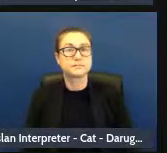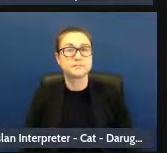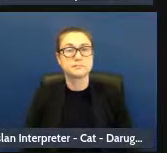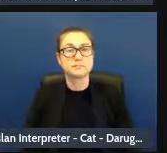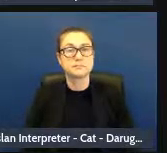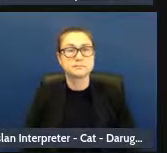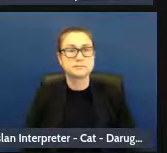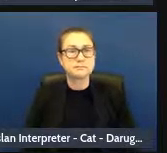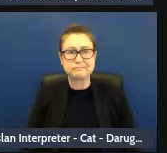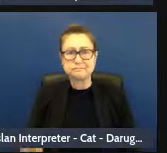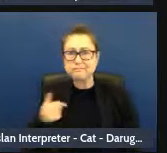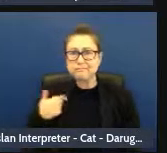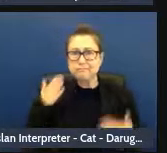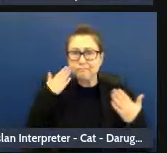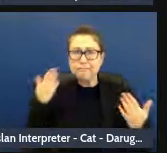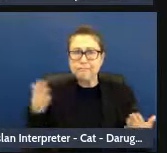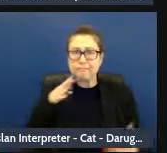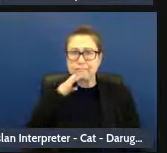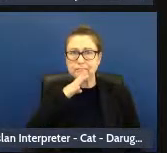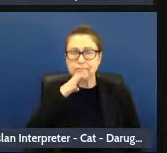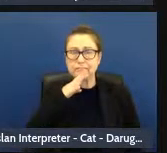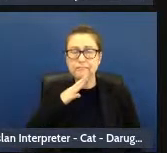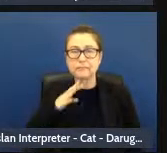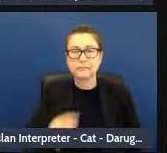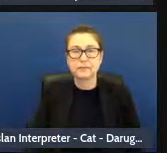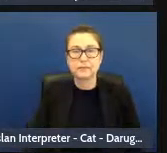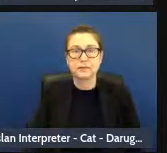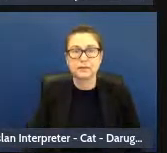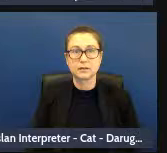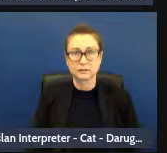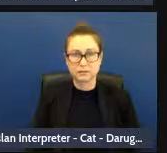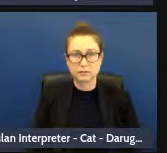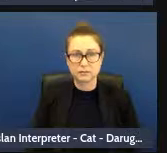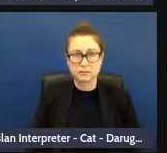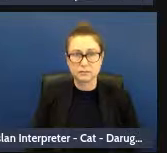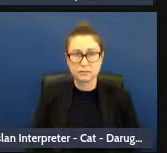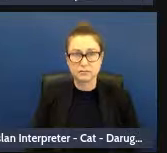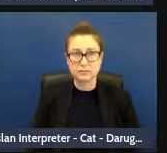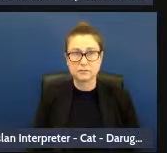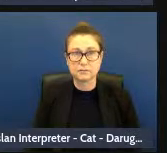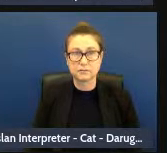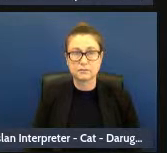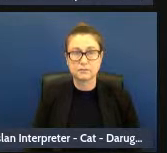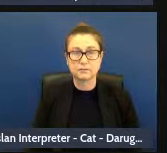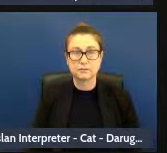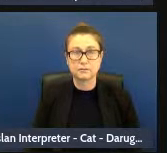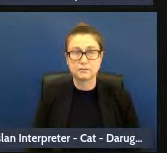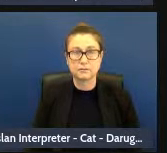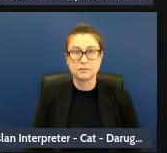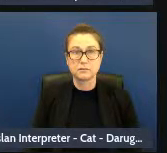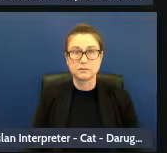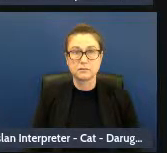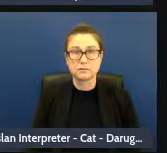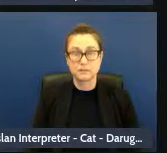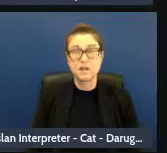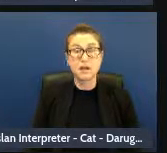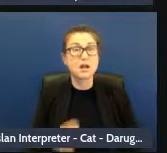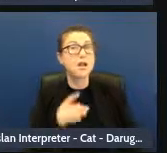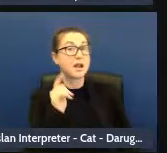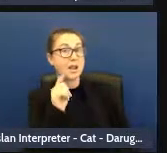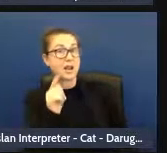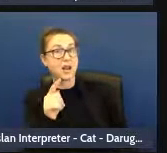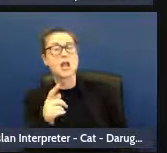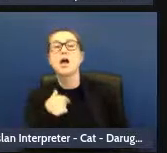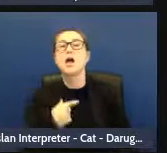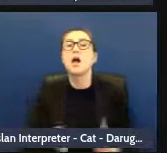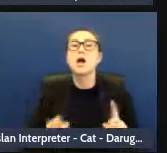I don't know what I'm doing here. So here, up. Once you've got the slideshow going,